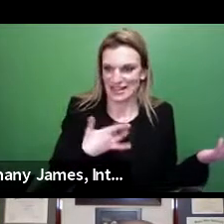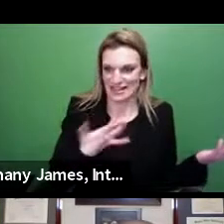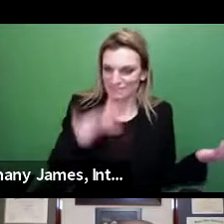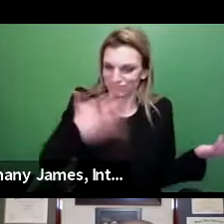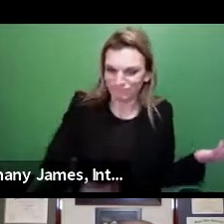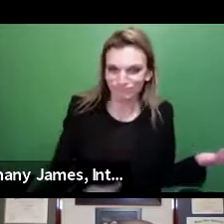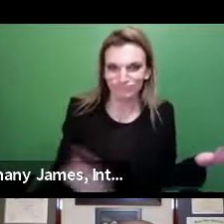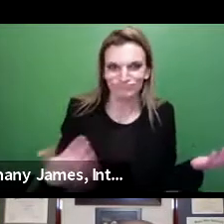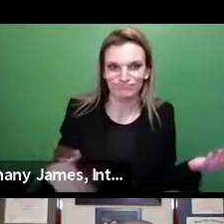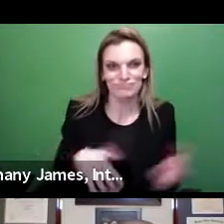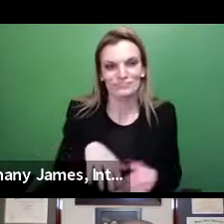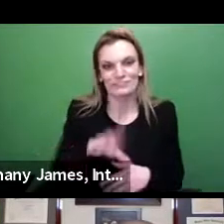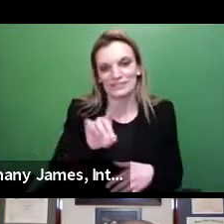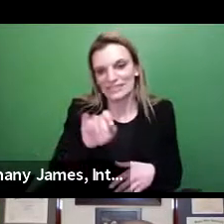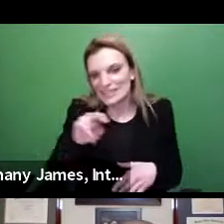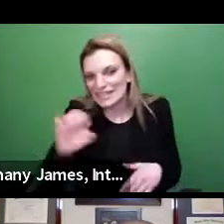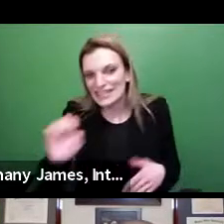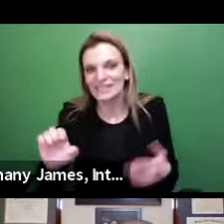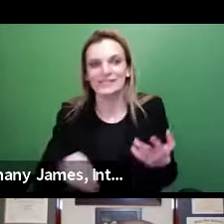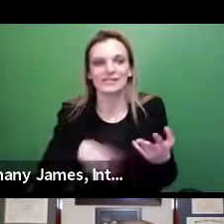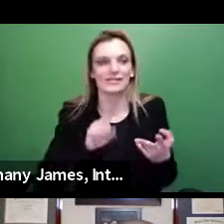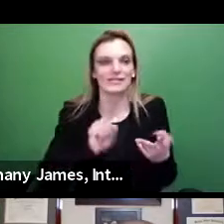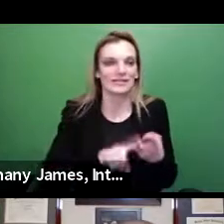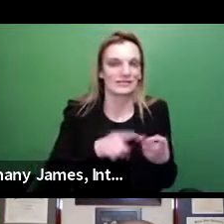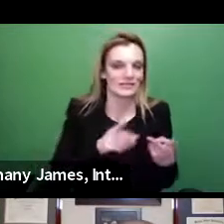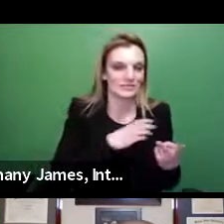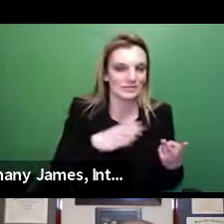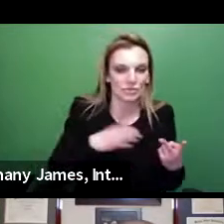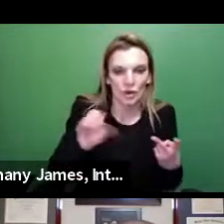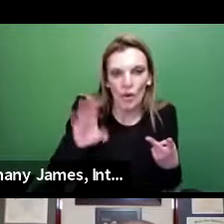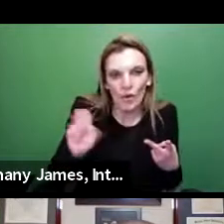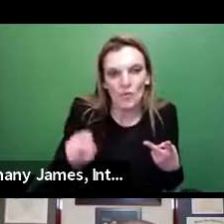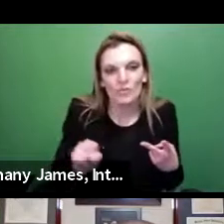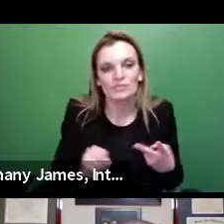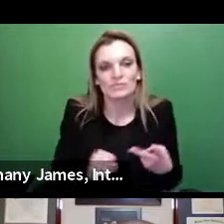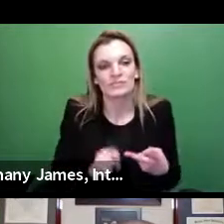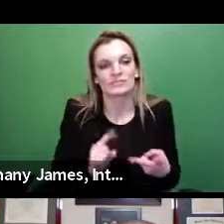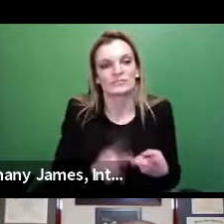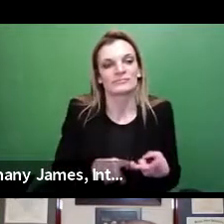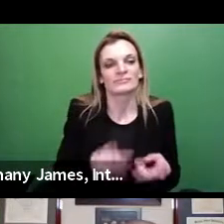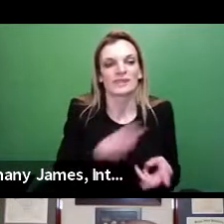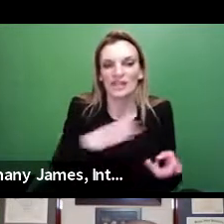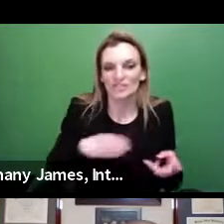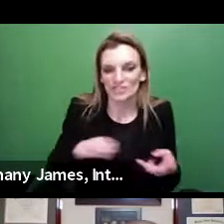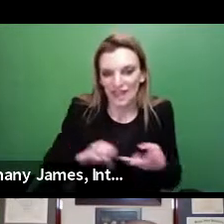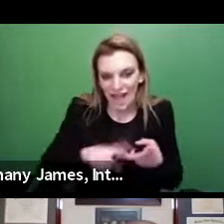Denise and Bishop Combs, and also, you know, Commissioner